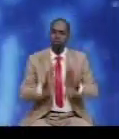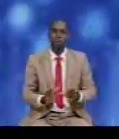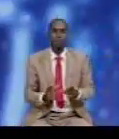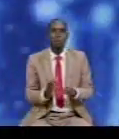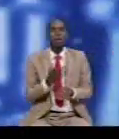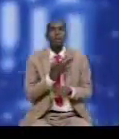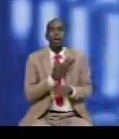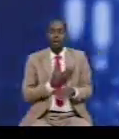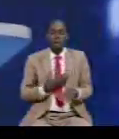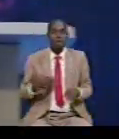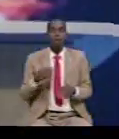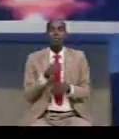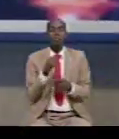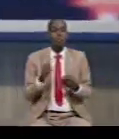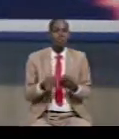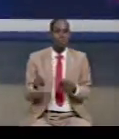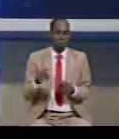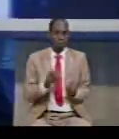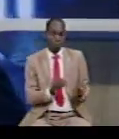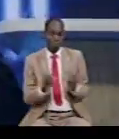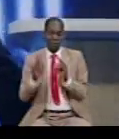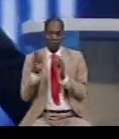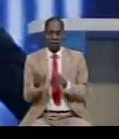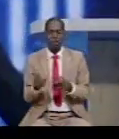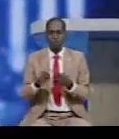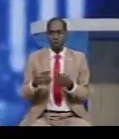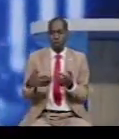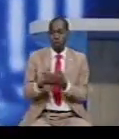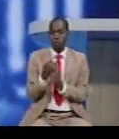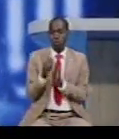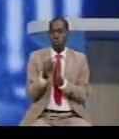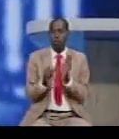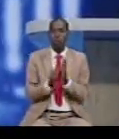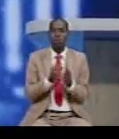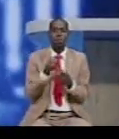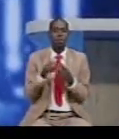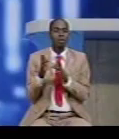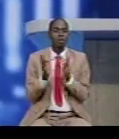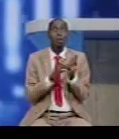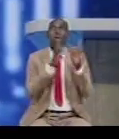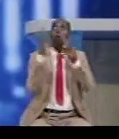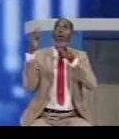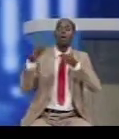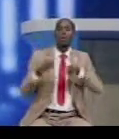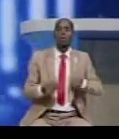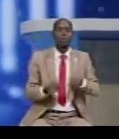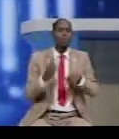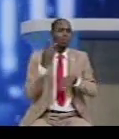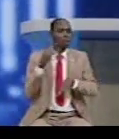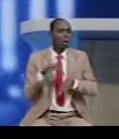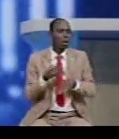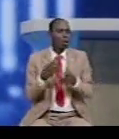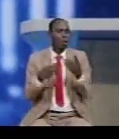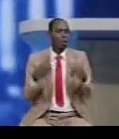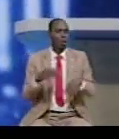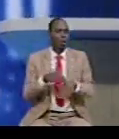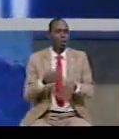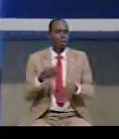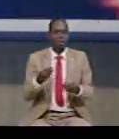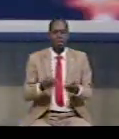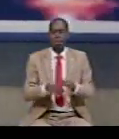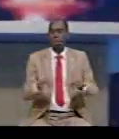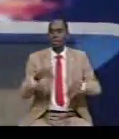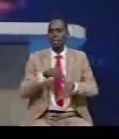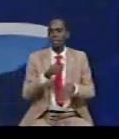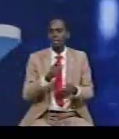Move on fast and come to the New Testament when Jesus came. Look at the situation of the land, a time of